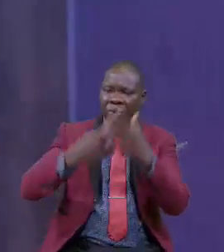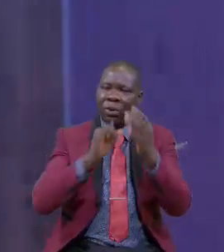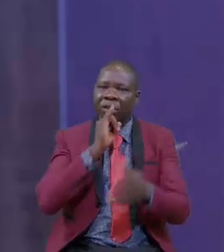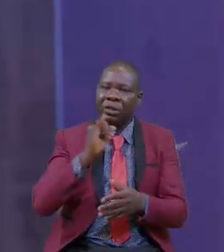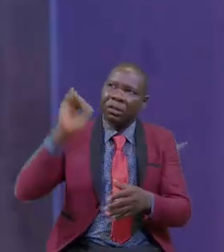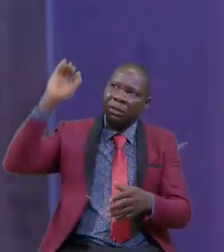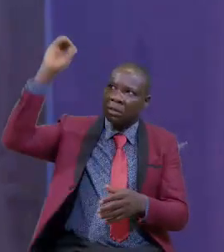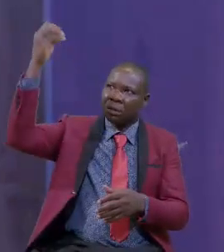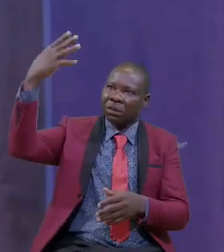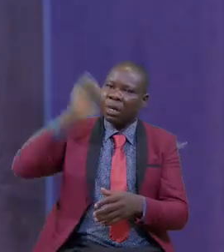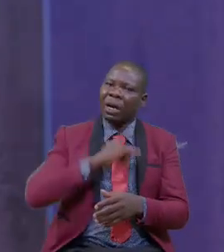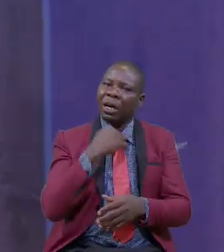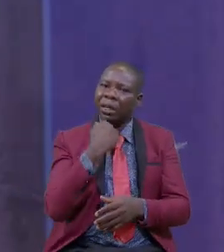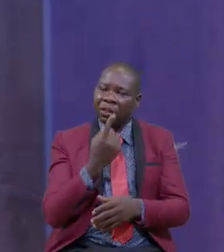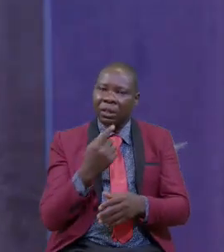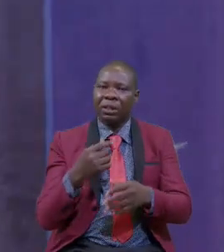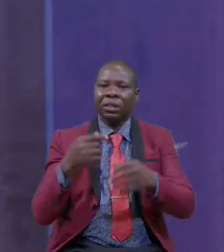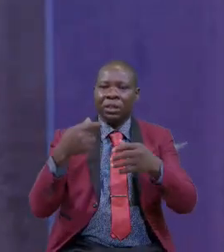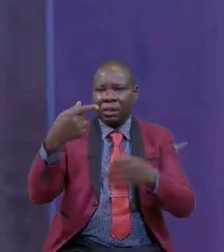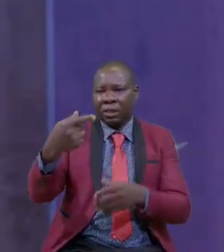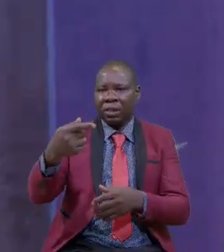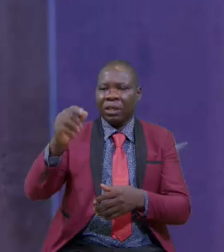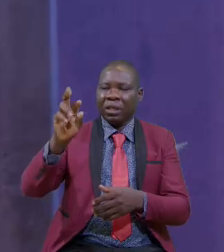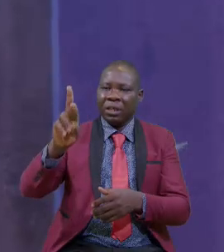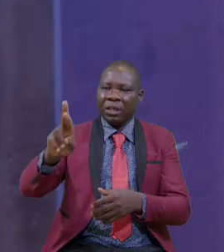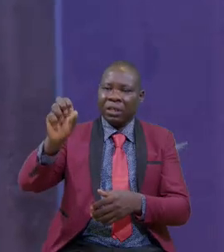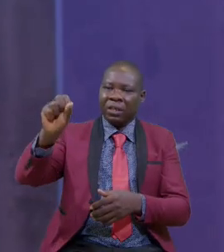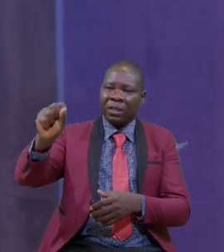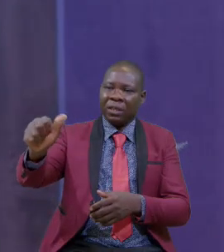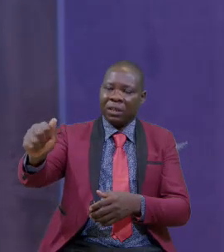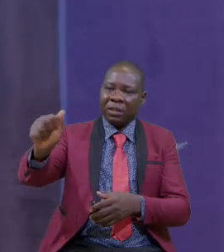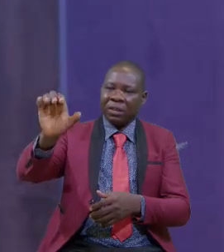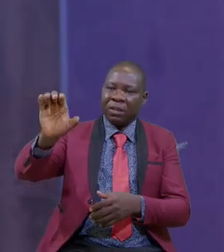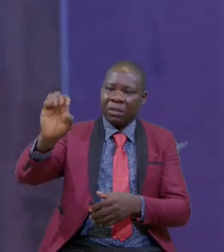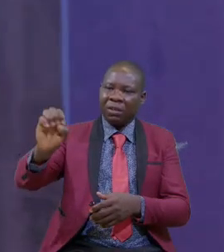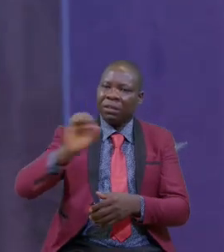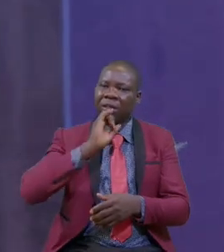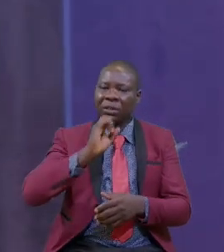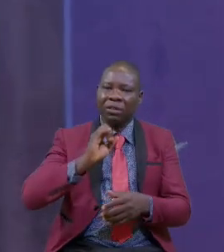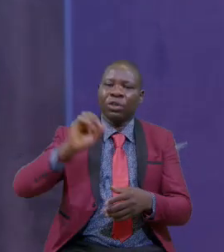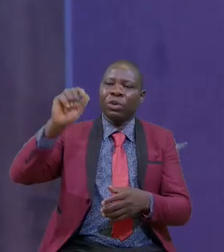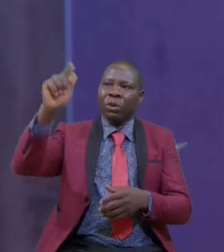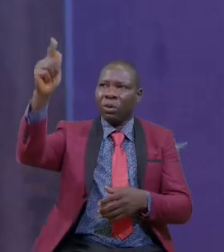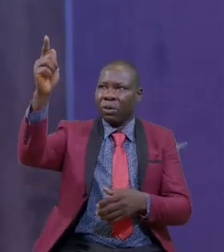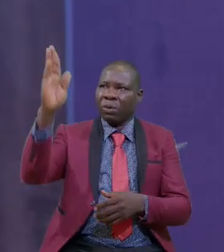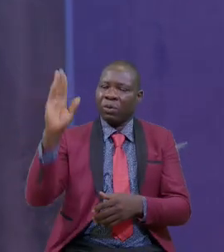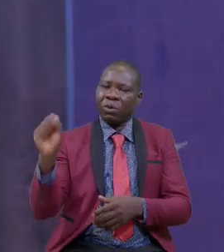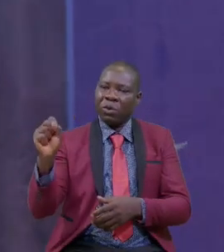is G-R-A-C-E, God's righteousness at Christ's